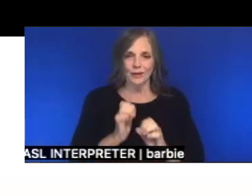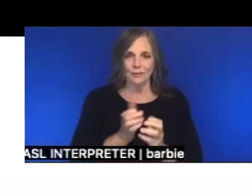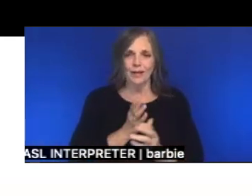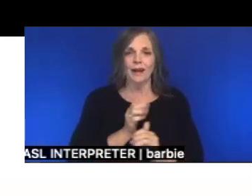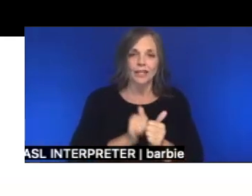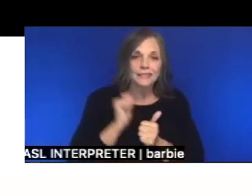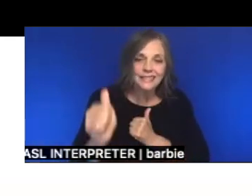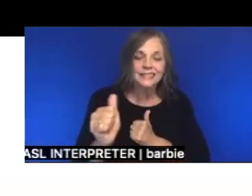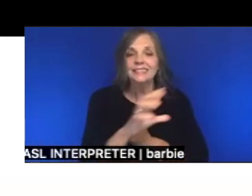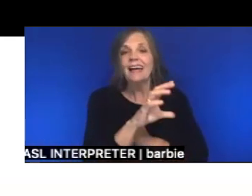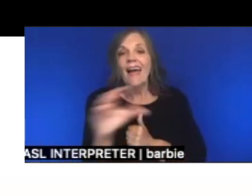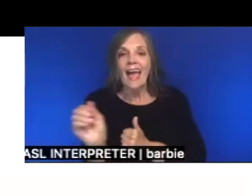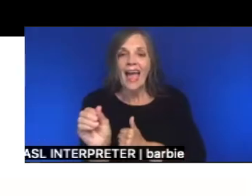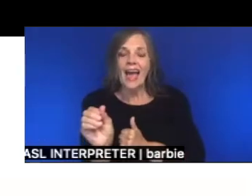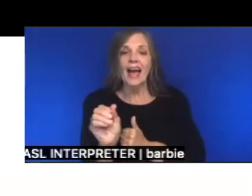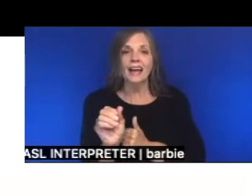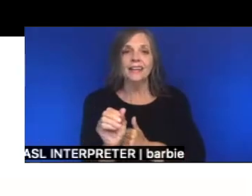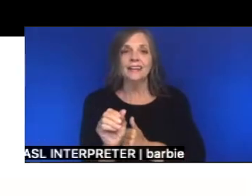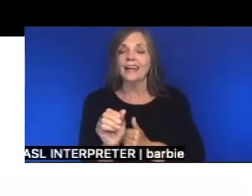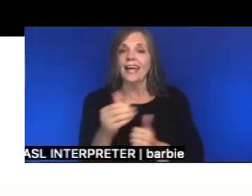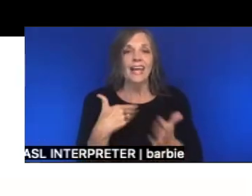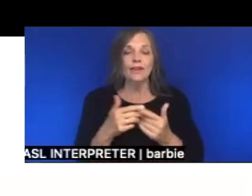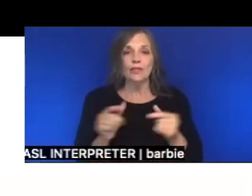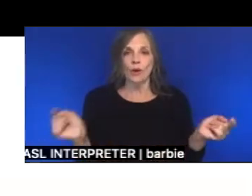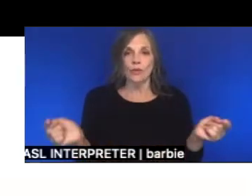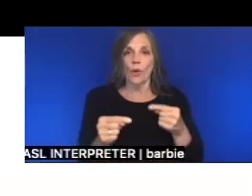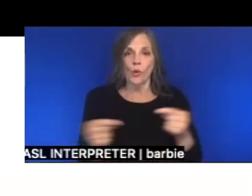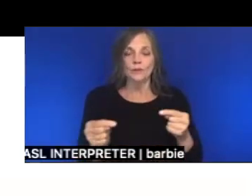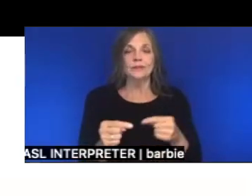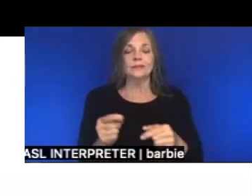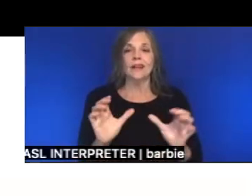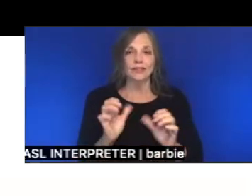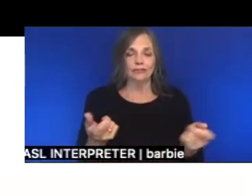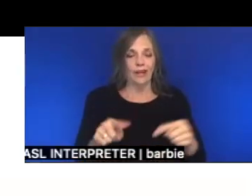and also like within conversations that are happening around us.